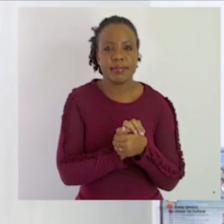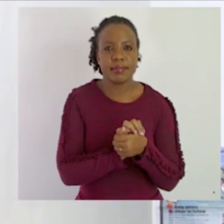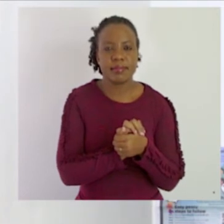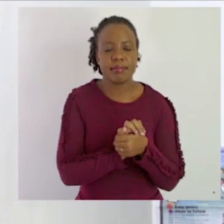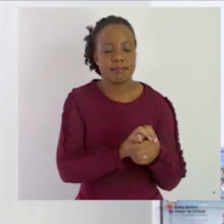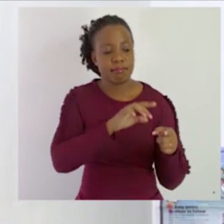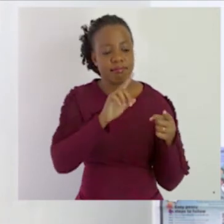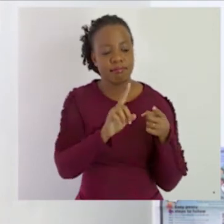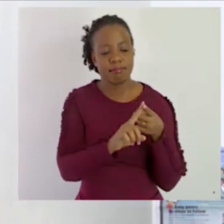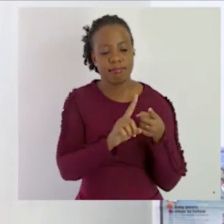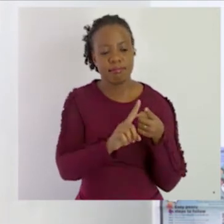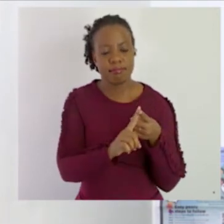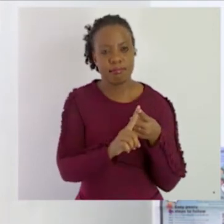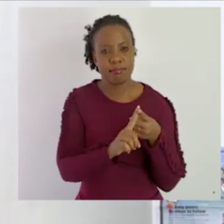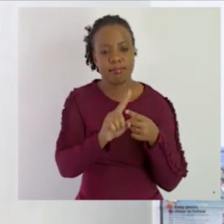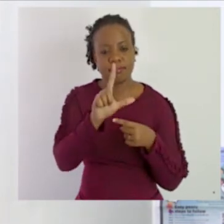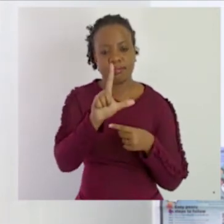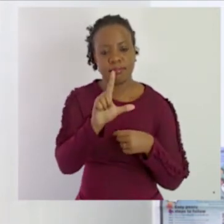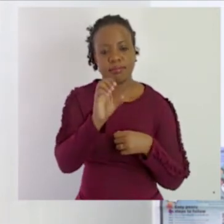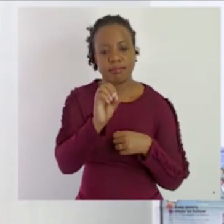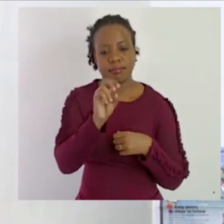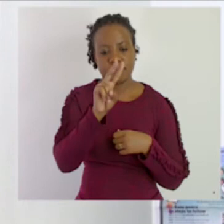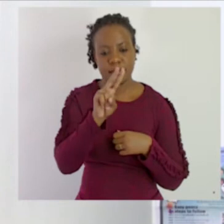We have love,